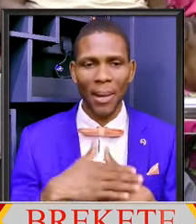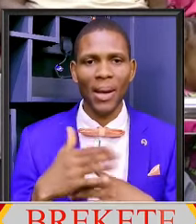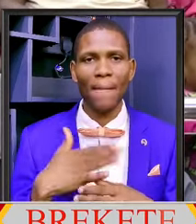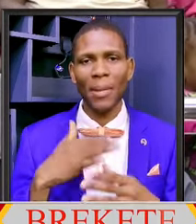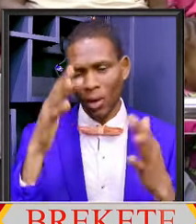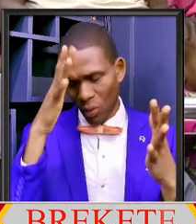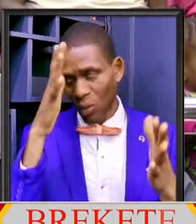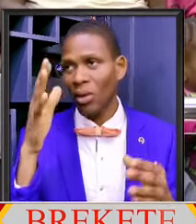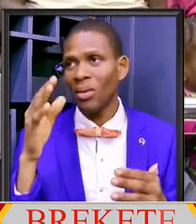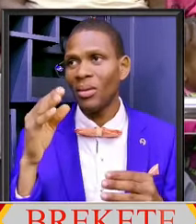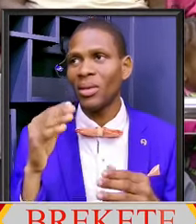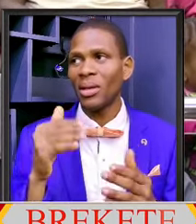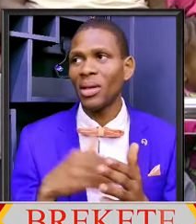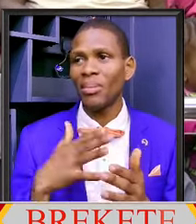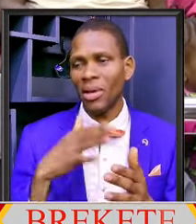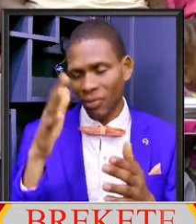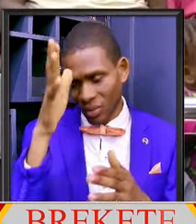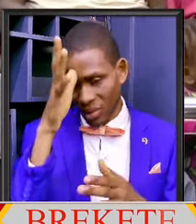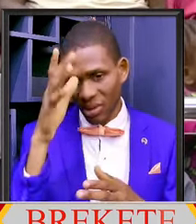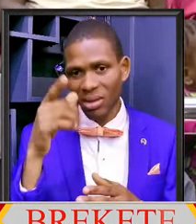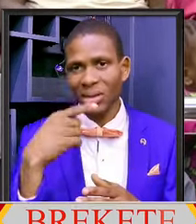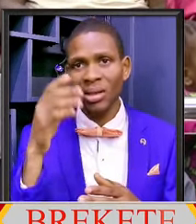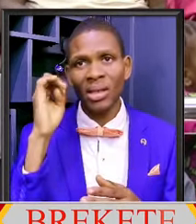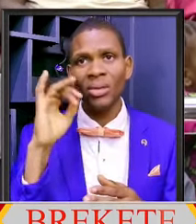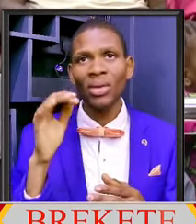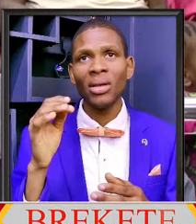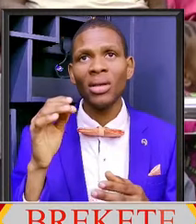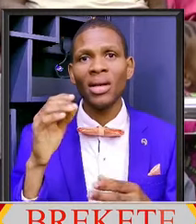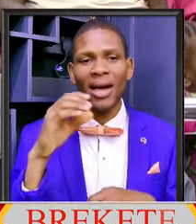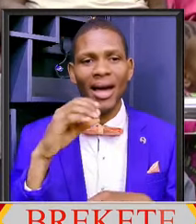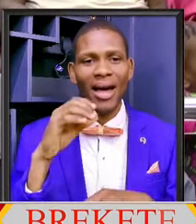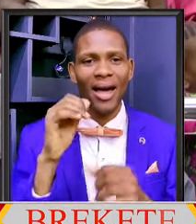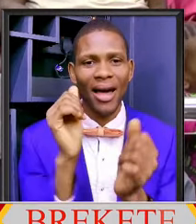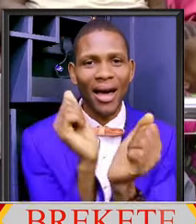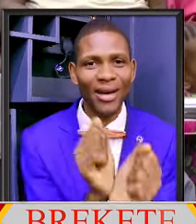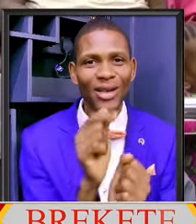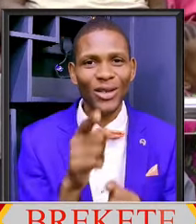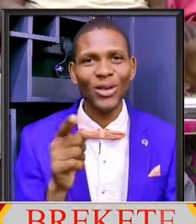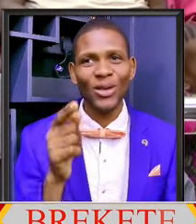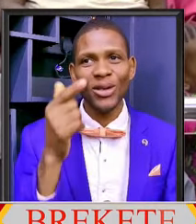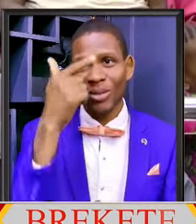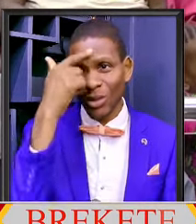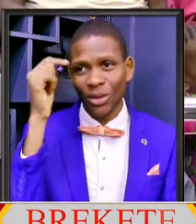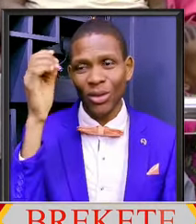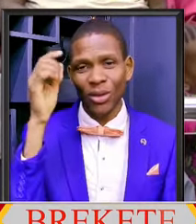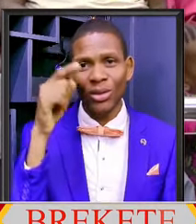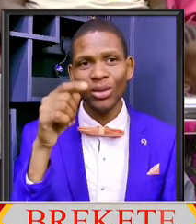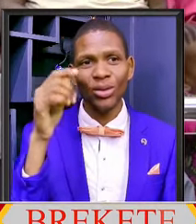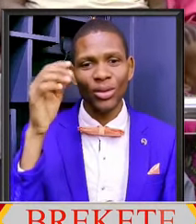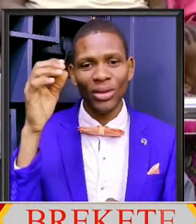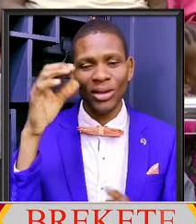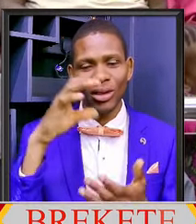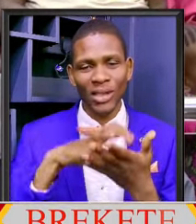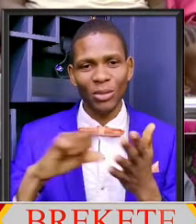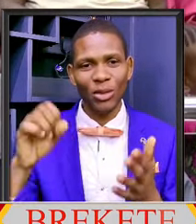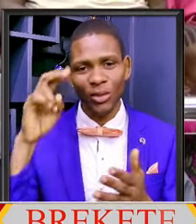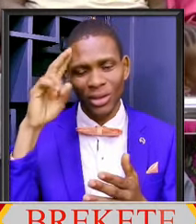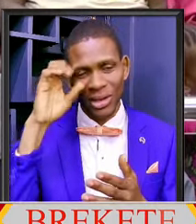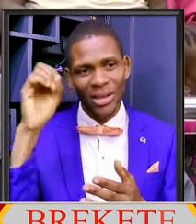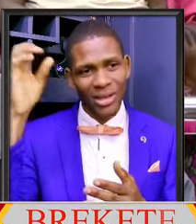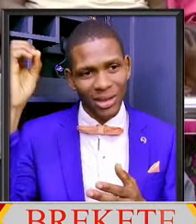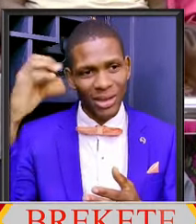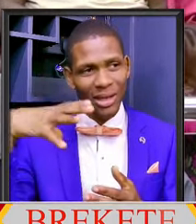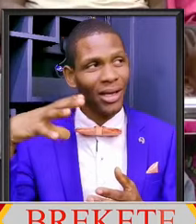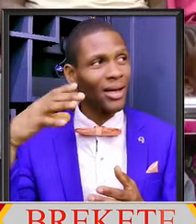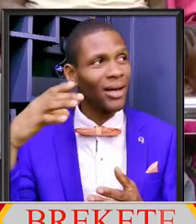hope again. My father said that that he's going to arrest you because you remove his light from his house.